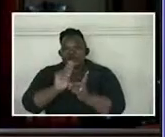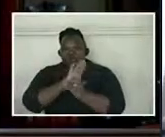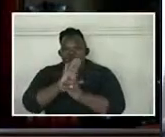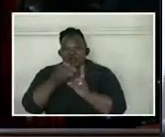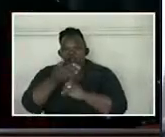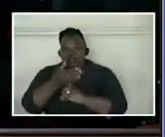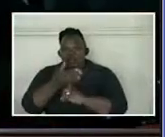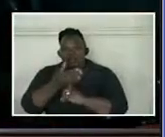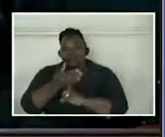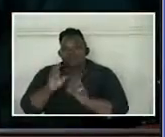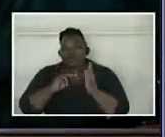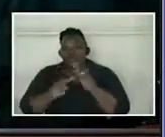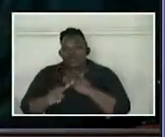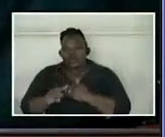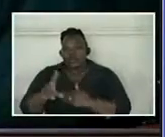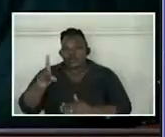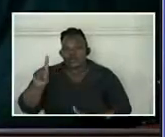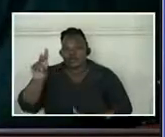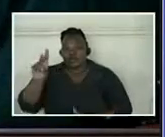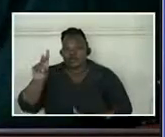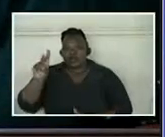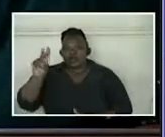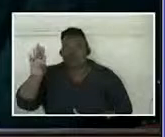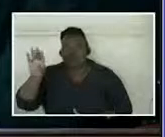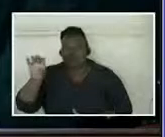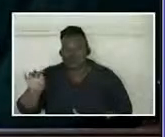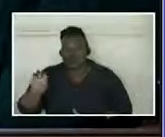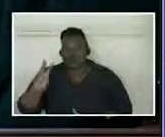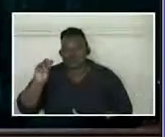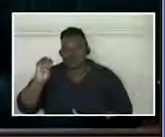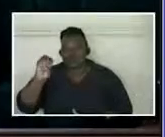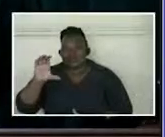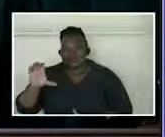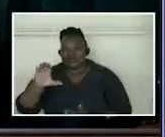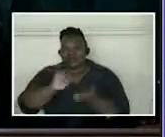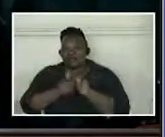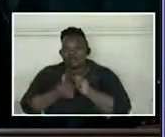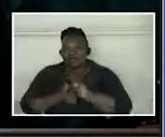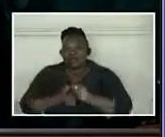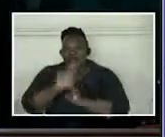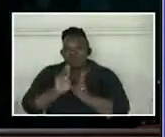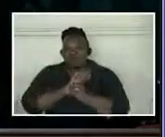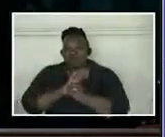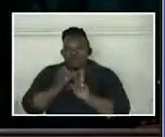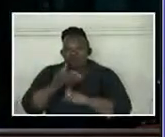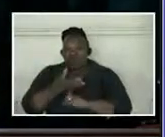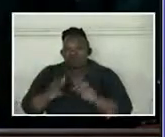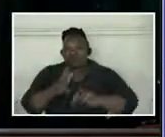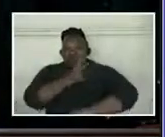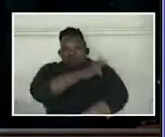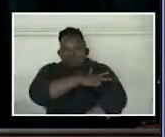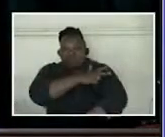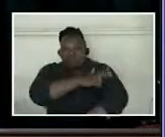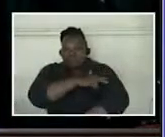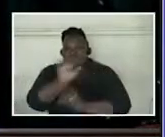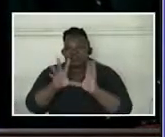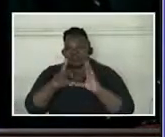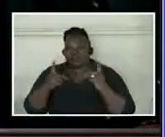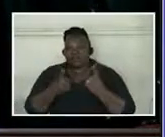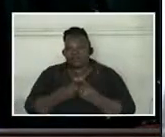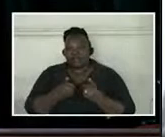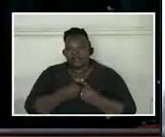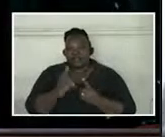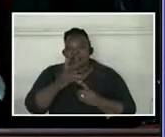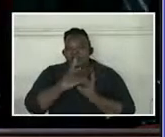bull honorable members the embassy for sports arts and culture officials of the department and our distinguished